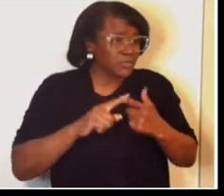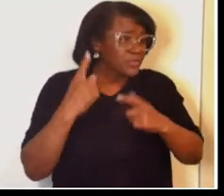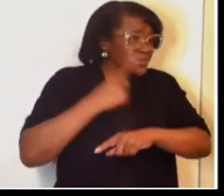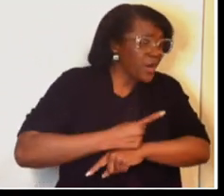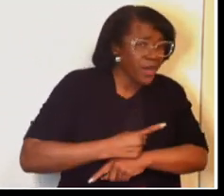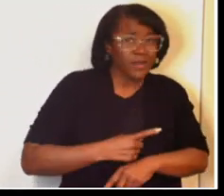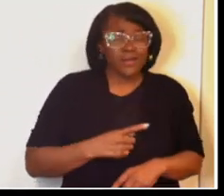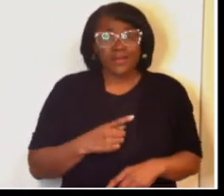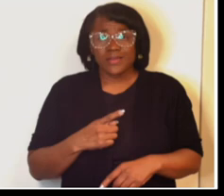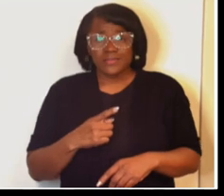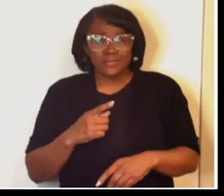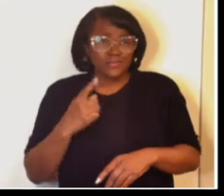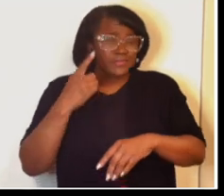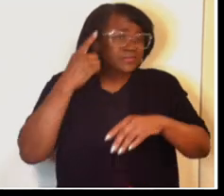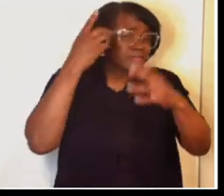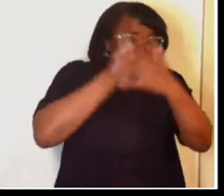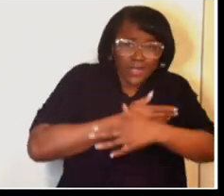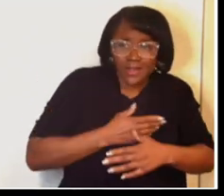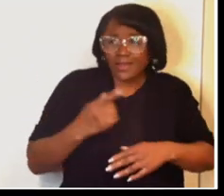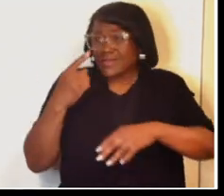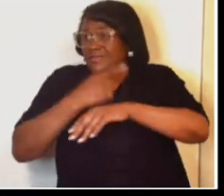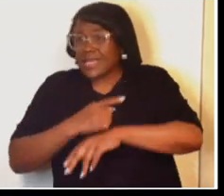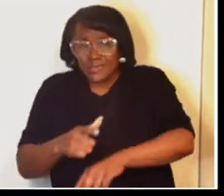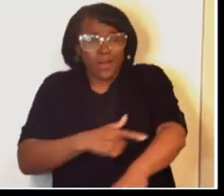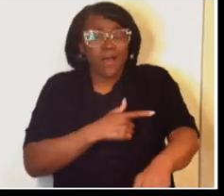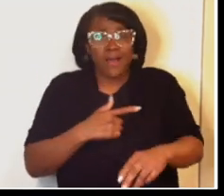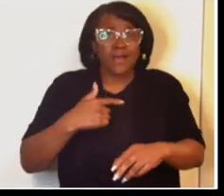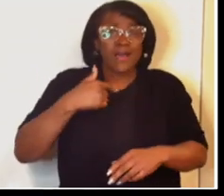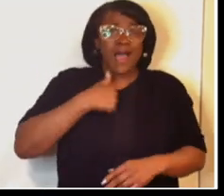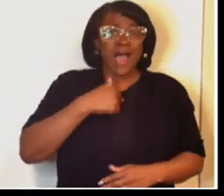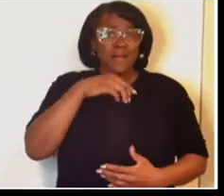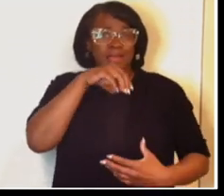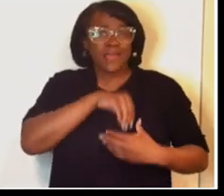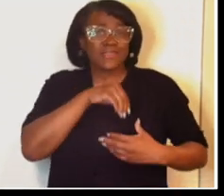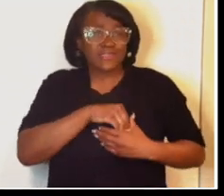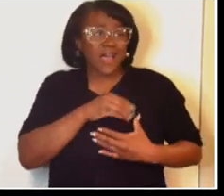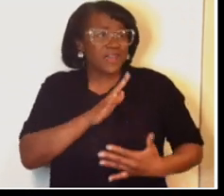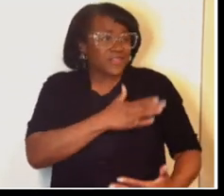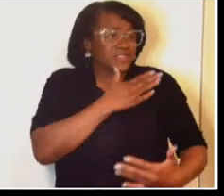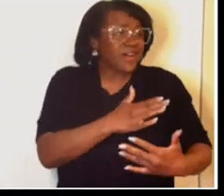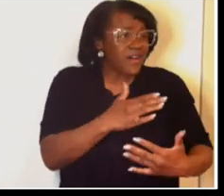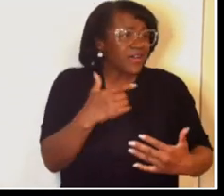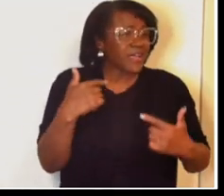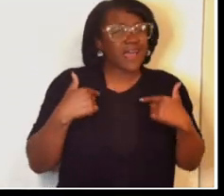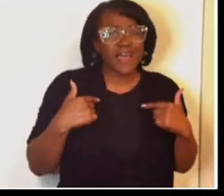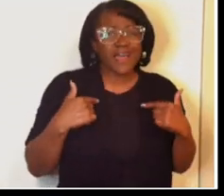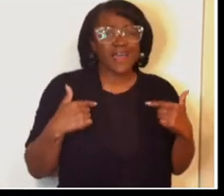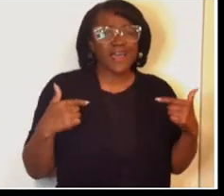a song, and I can sing.